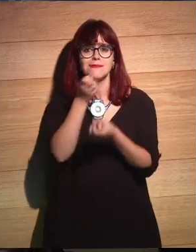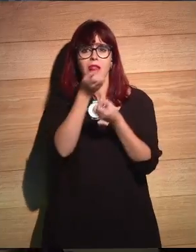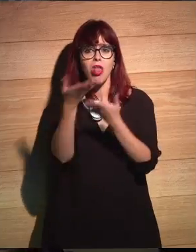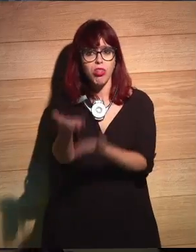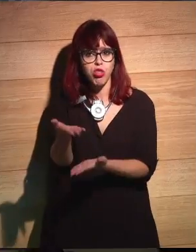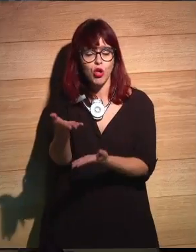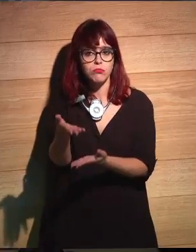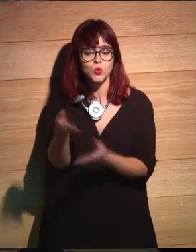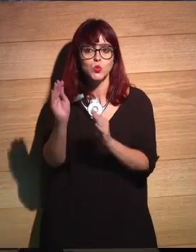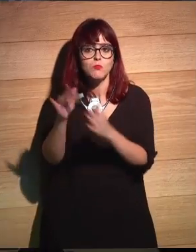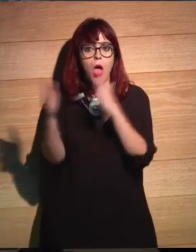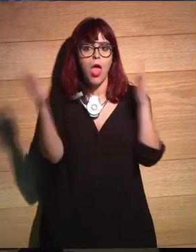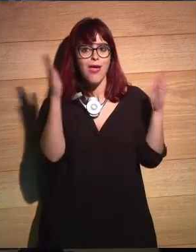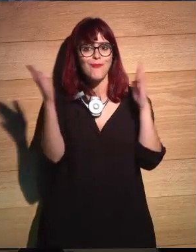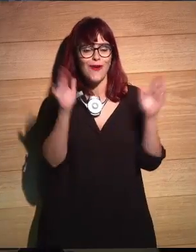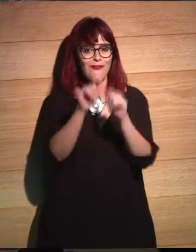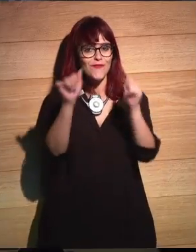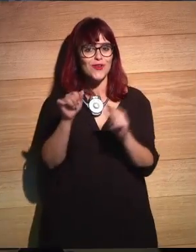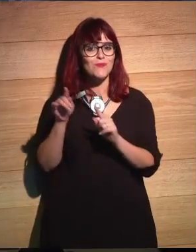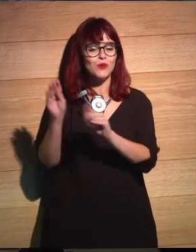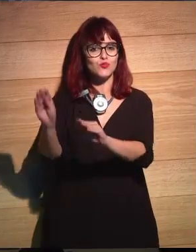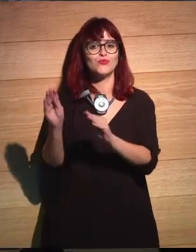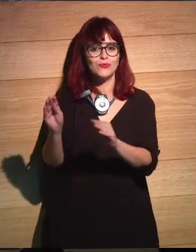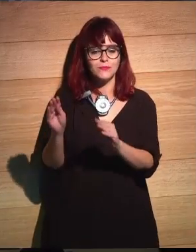completely from these controversies. And